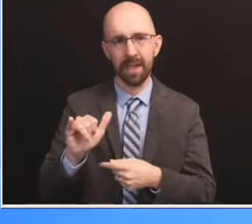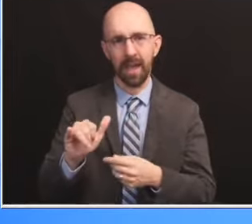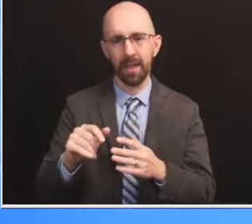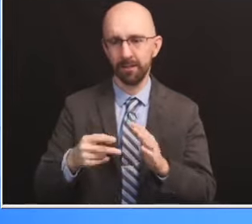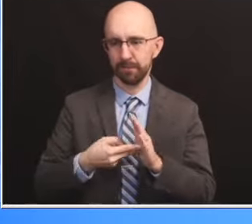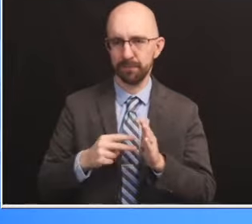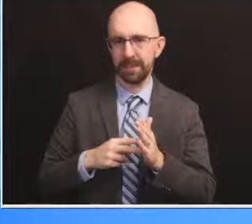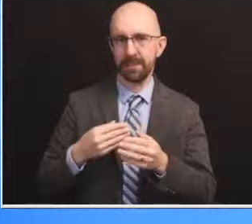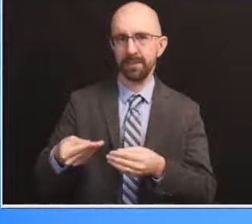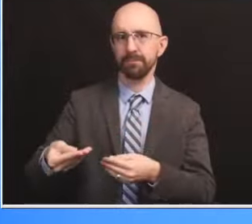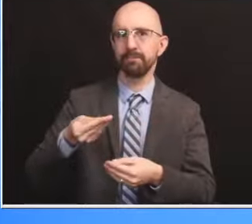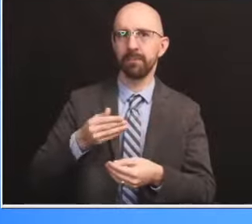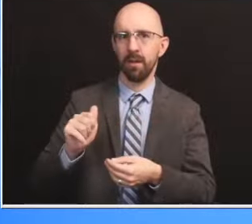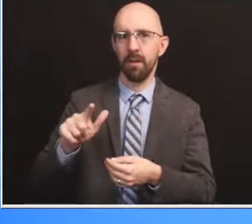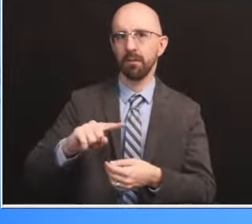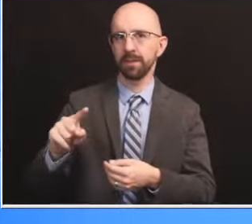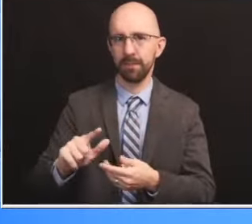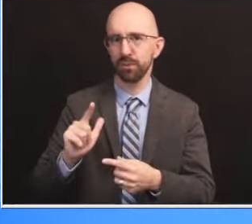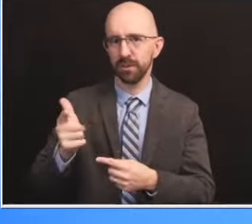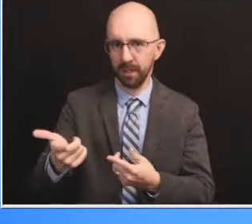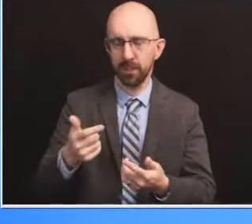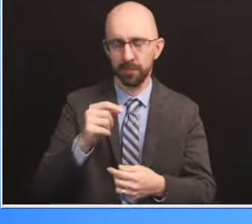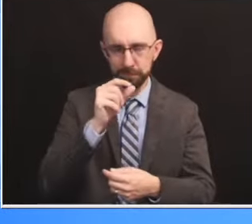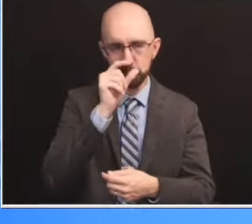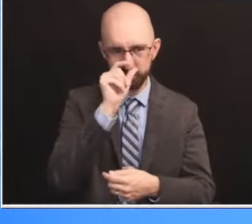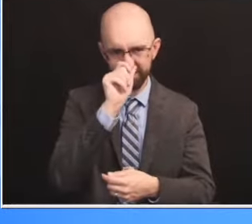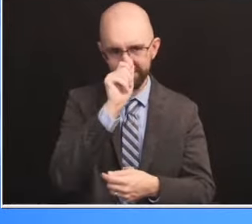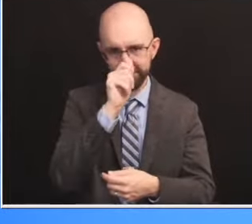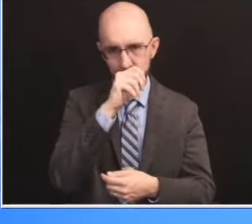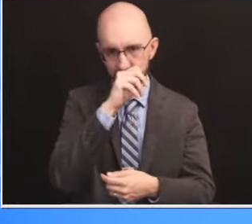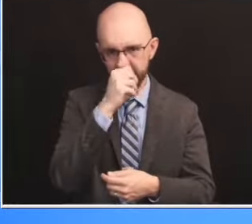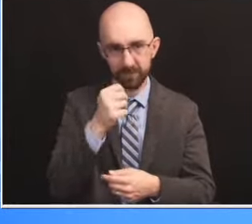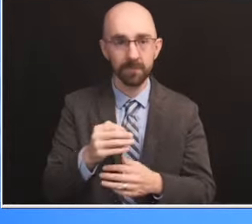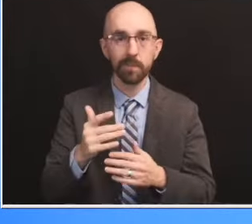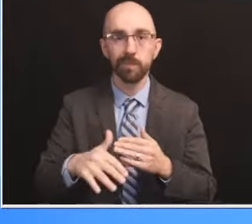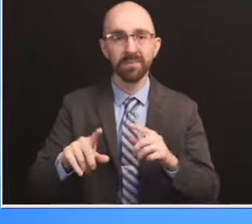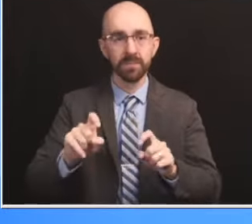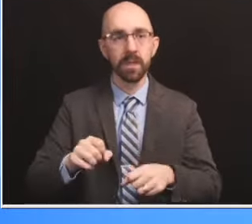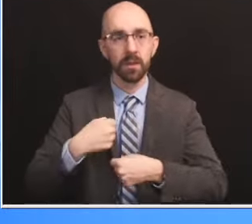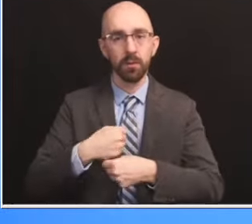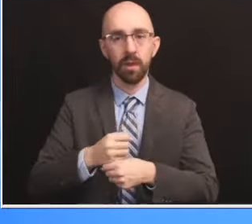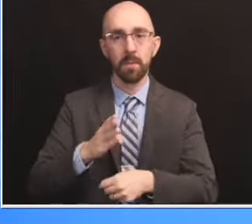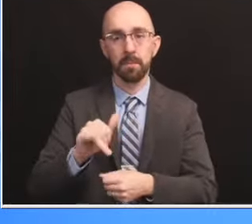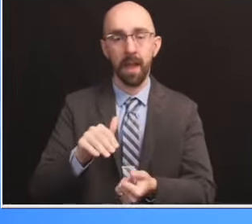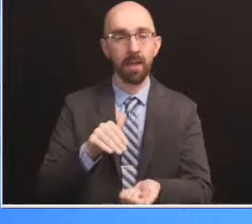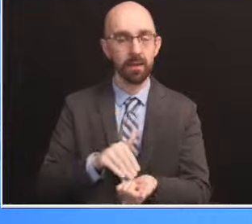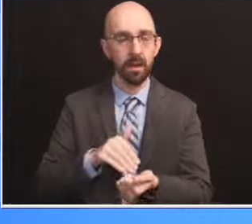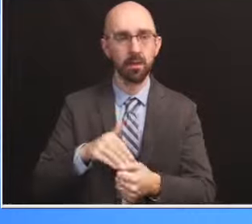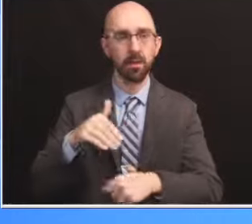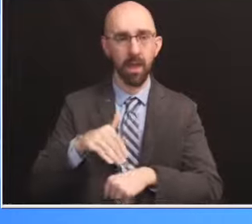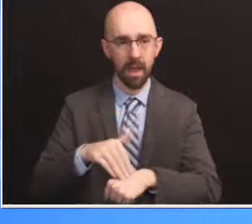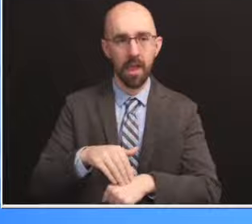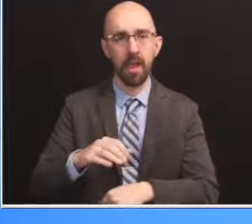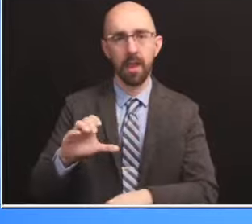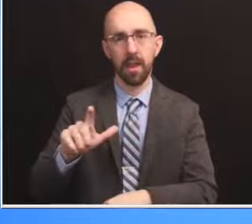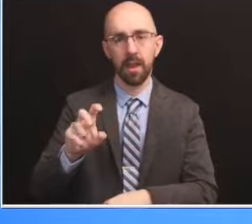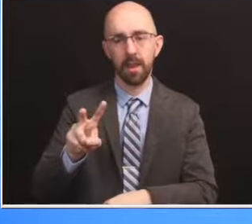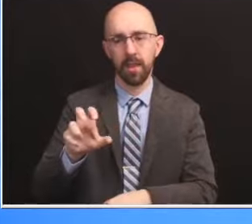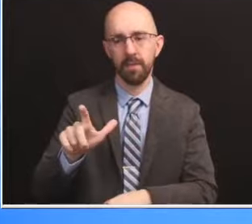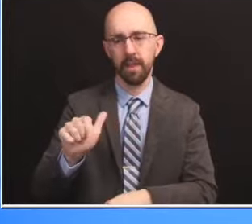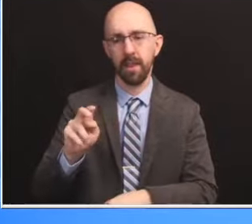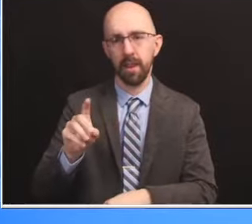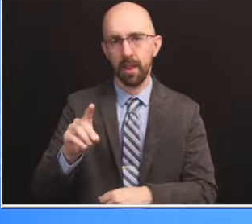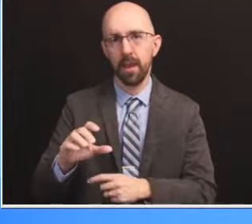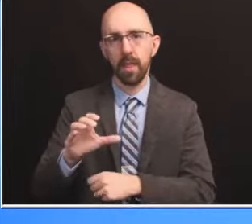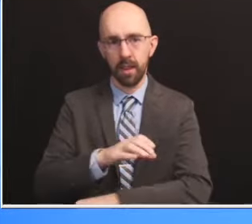Yep. And the blood test was created by one of the doctors at the Cleveland Clinic, and the company is